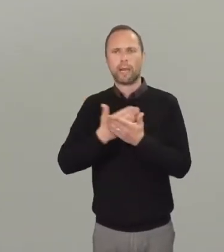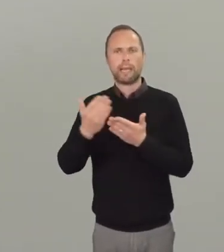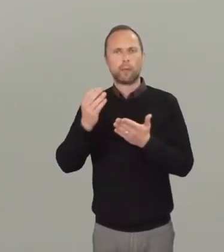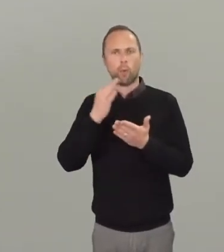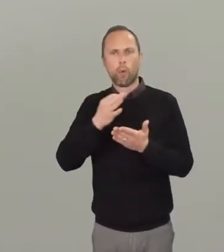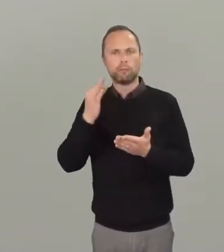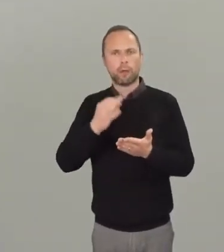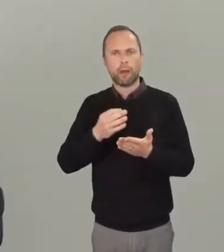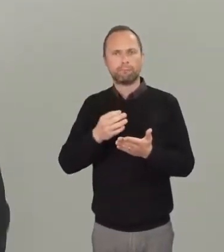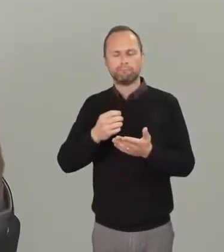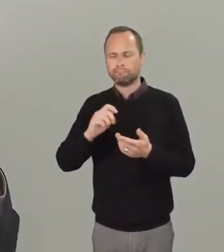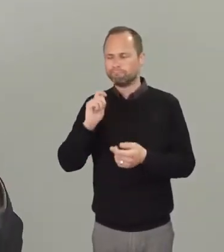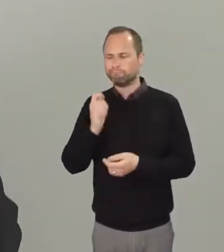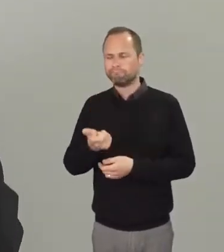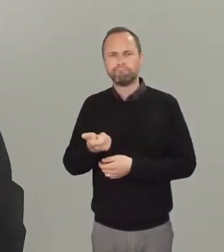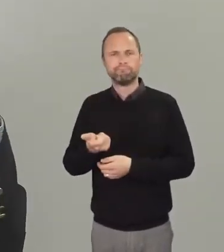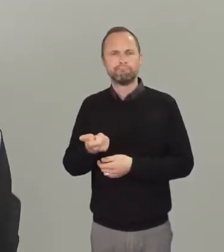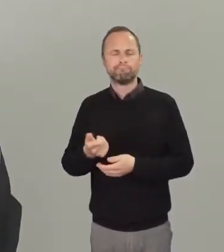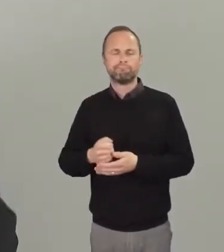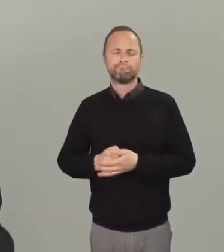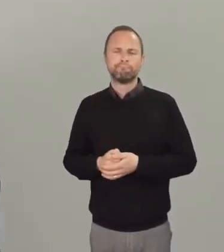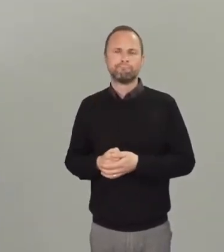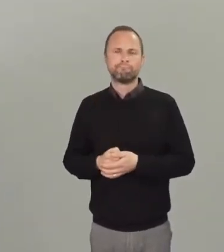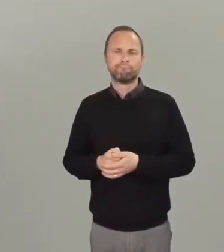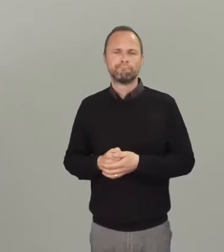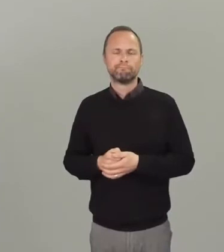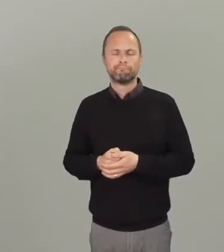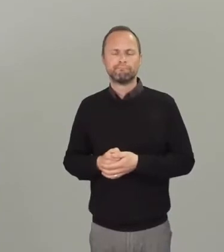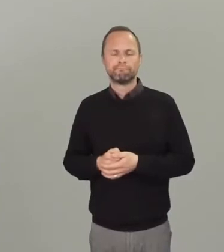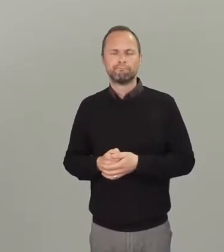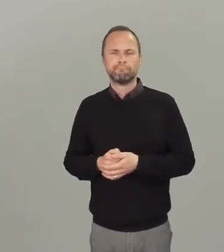water. Our world have regularly